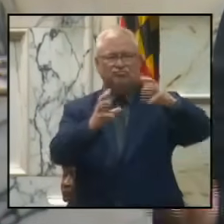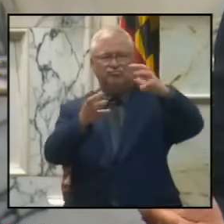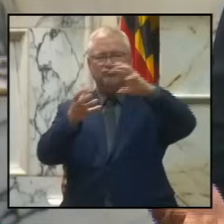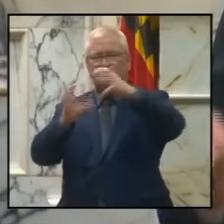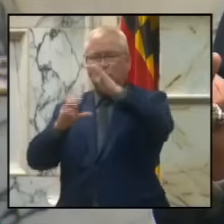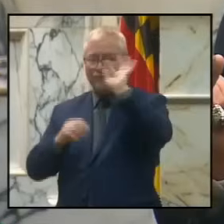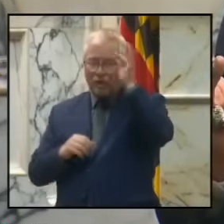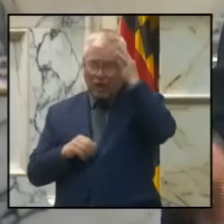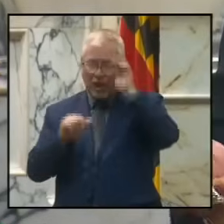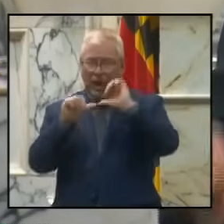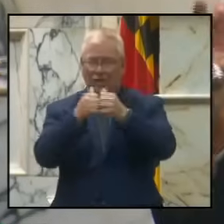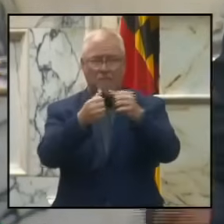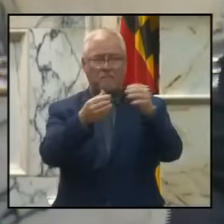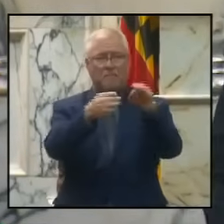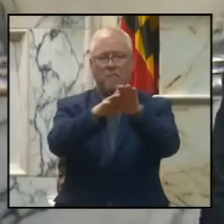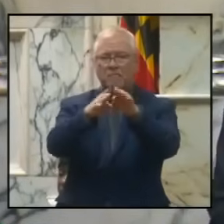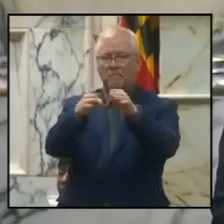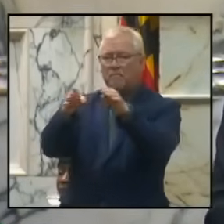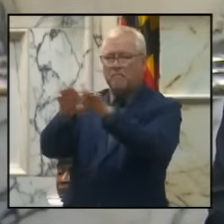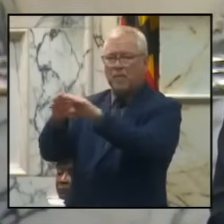of workers laid off.